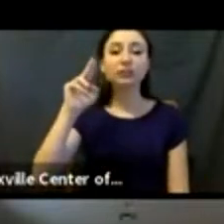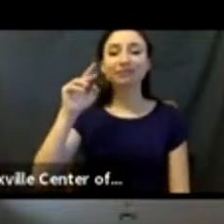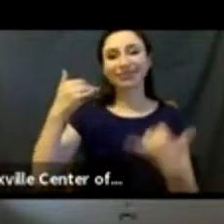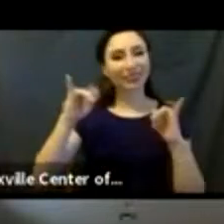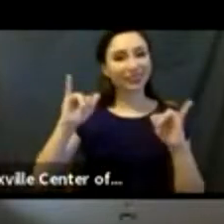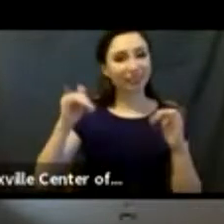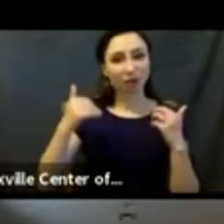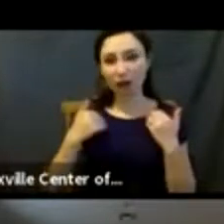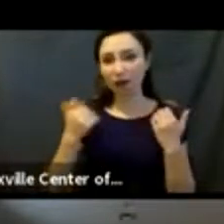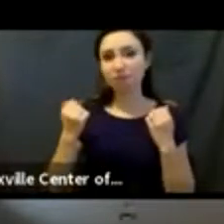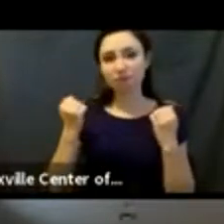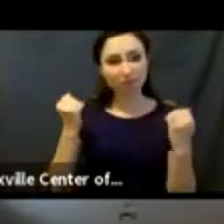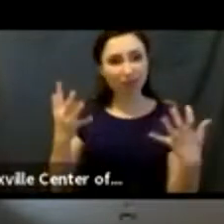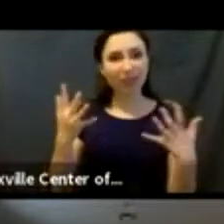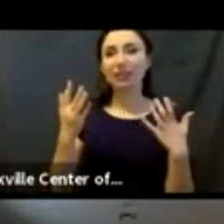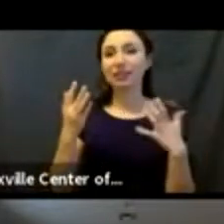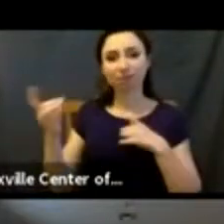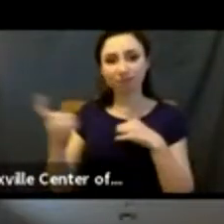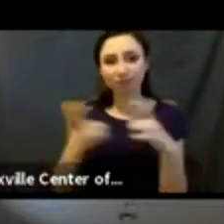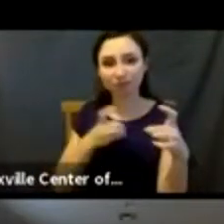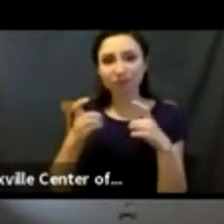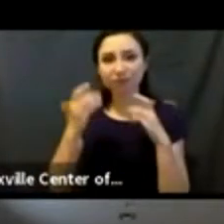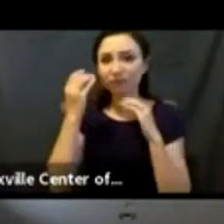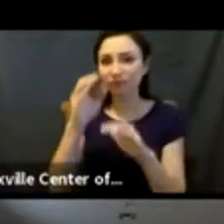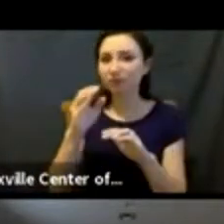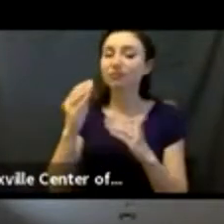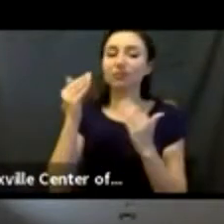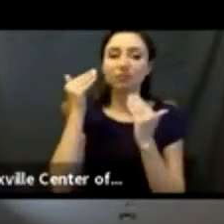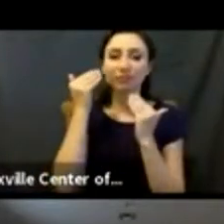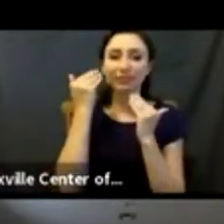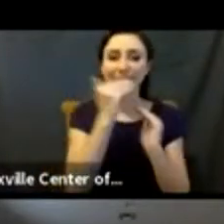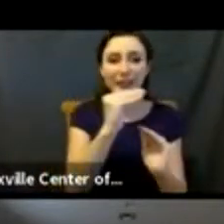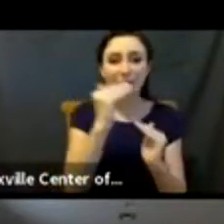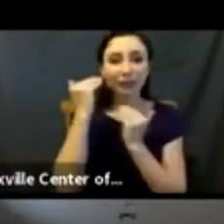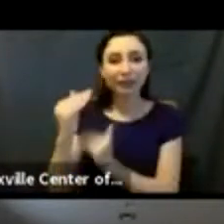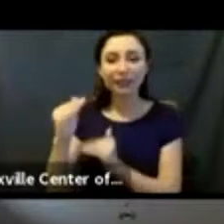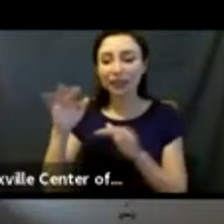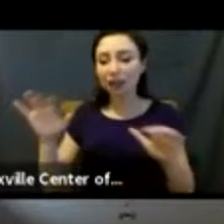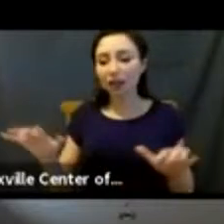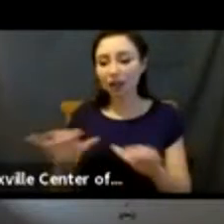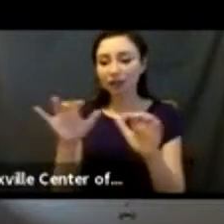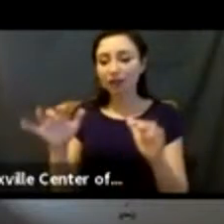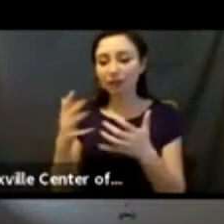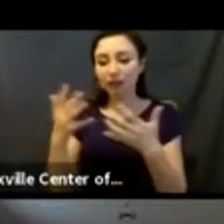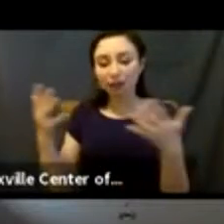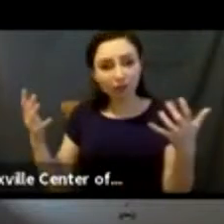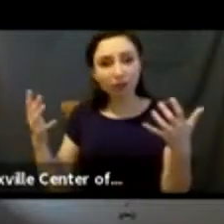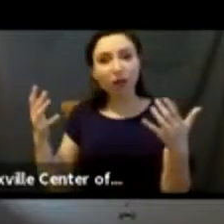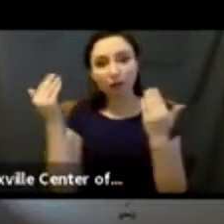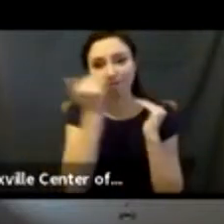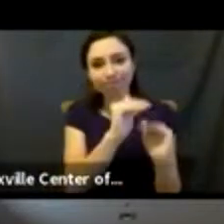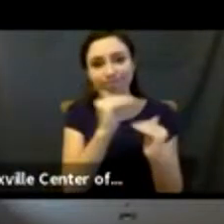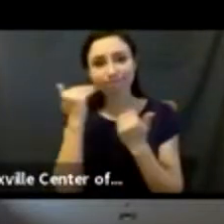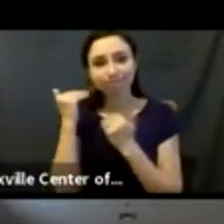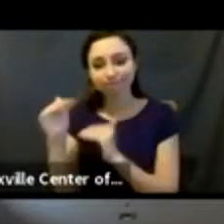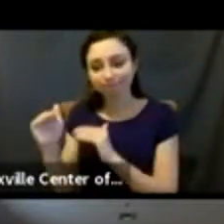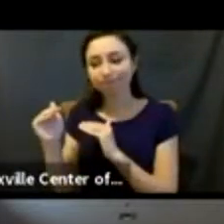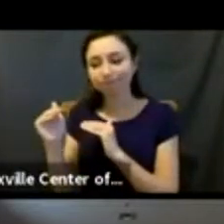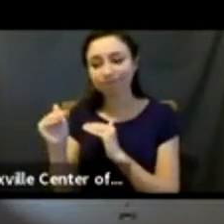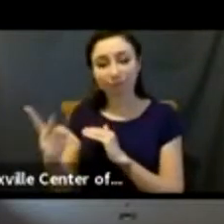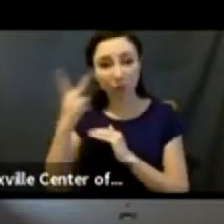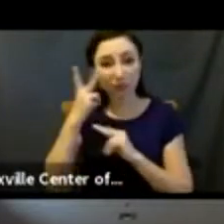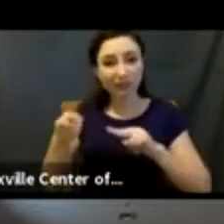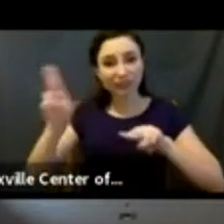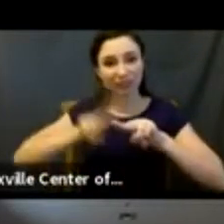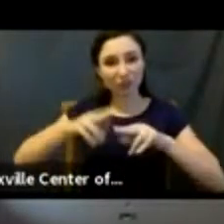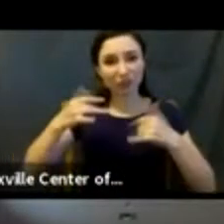place. They still have very restricted activity and a lot of regulations in place, but they're seeing an increase now in